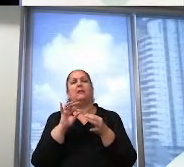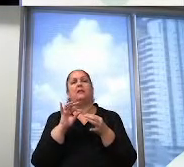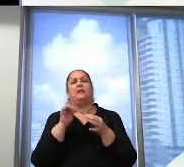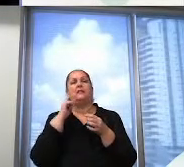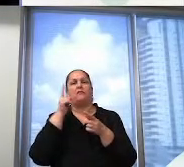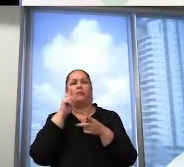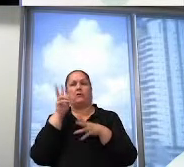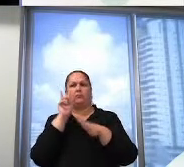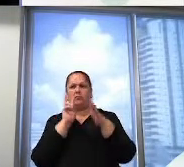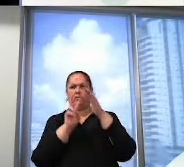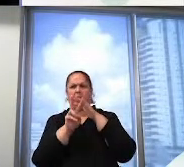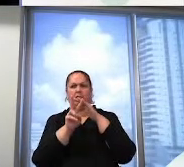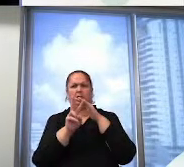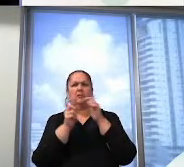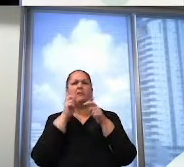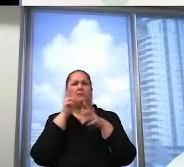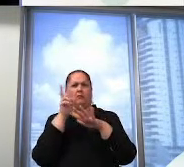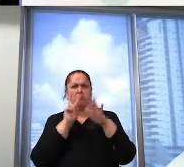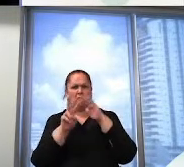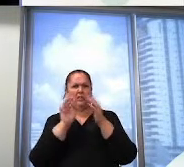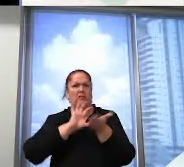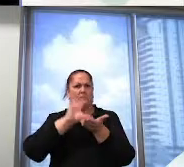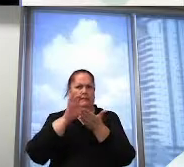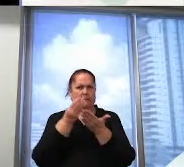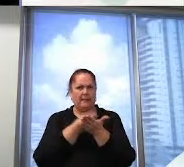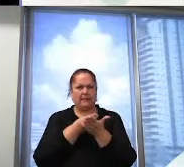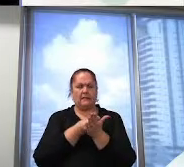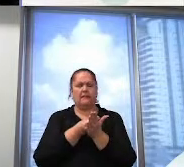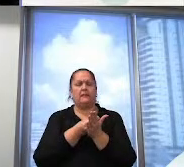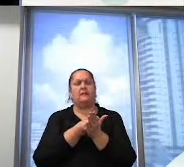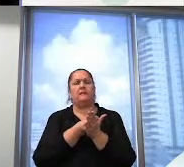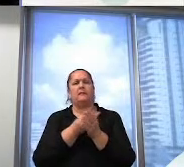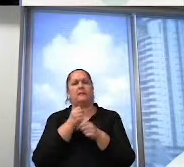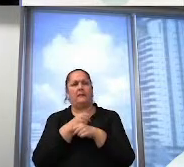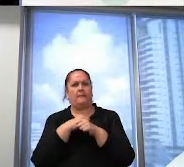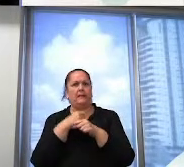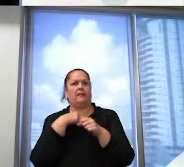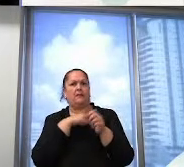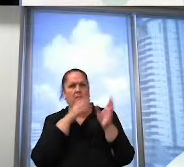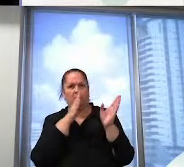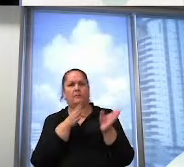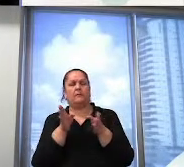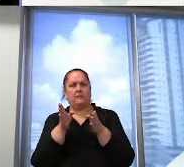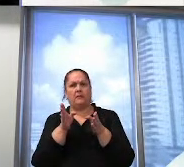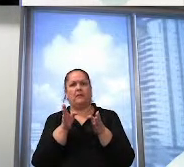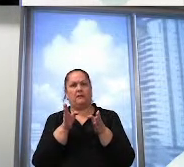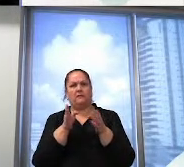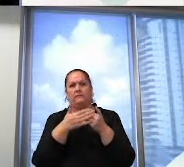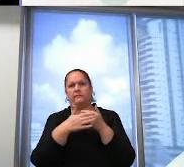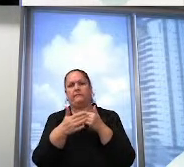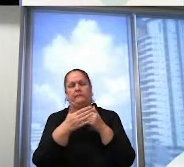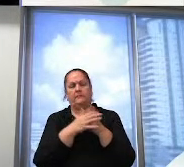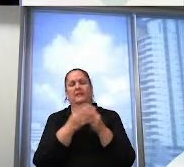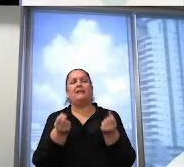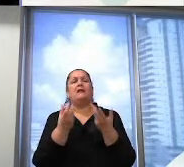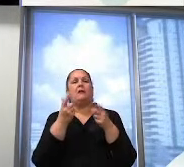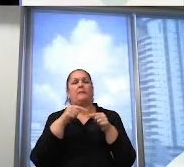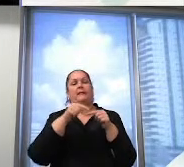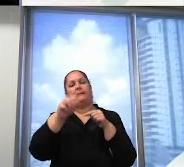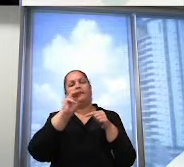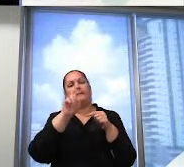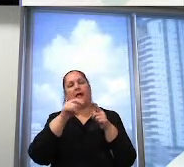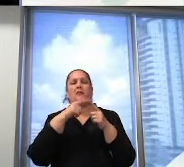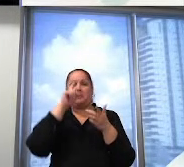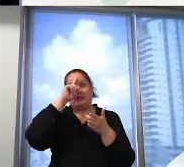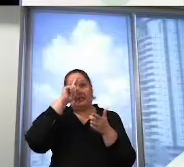about forward projections on our budgets, and making our plans going forward. So how